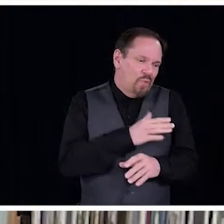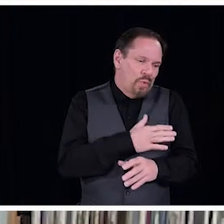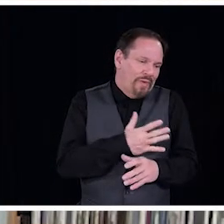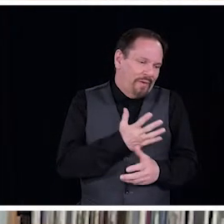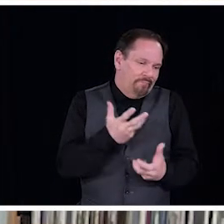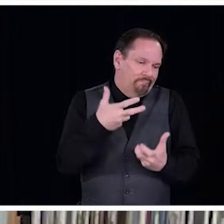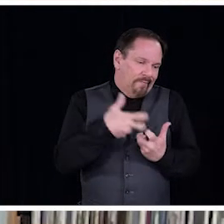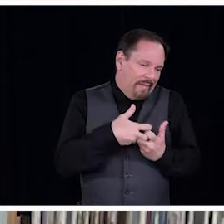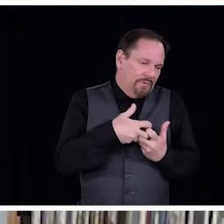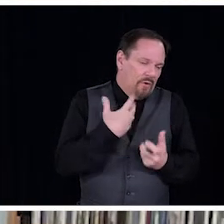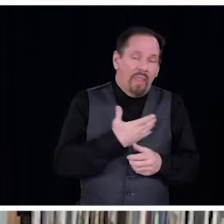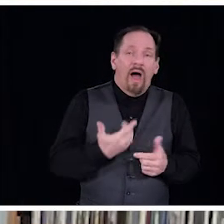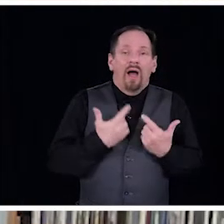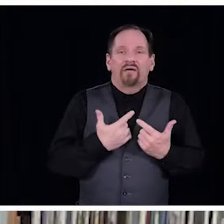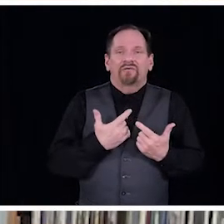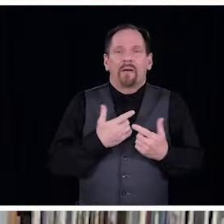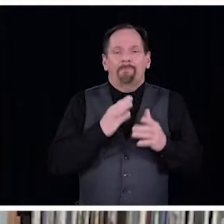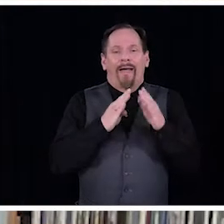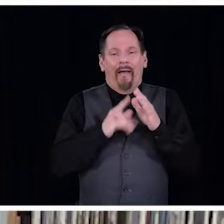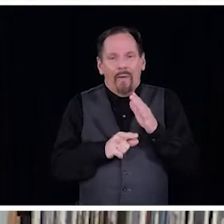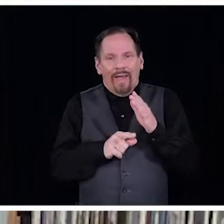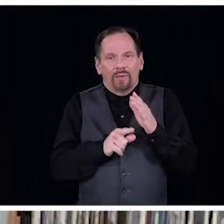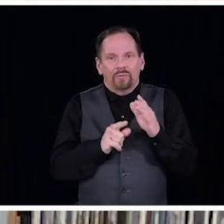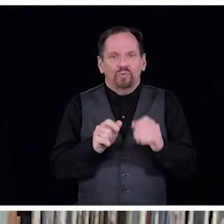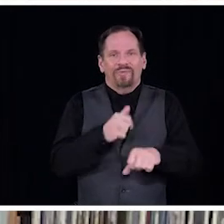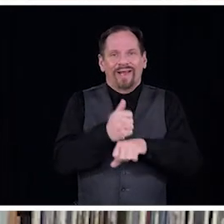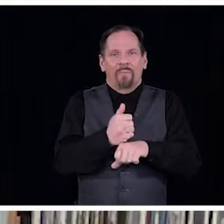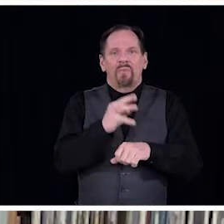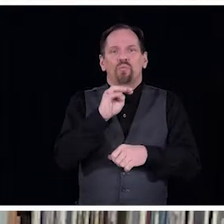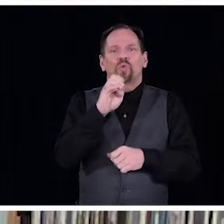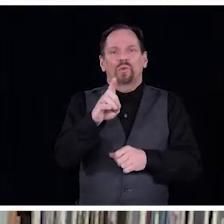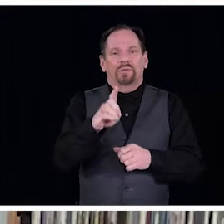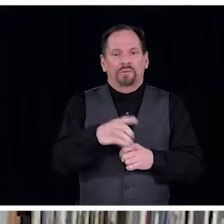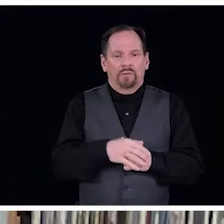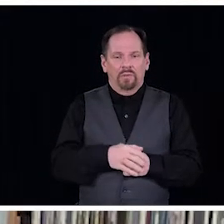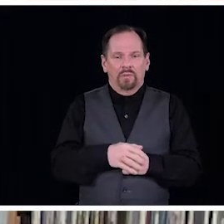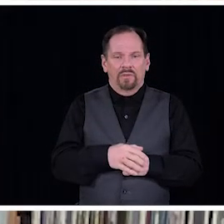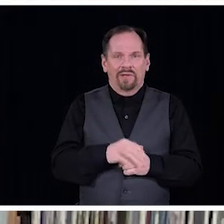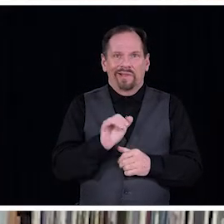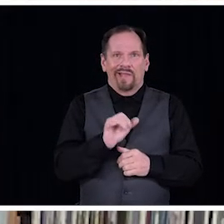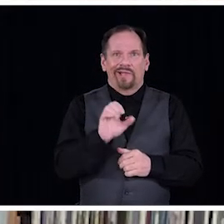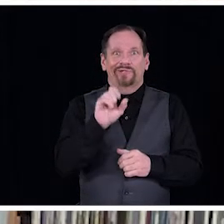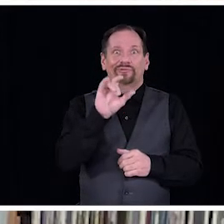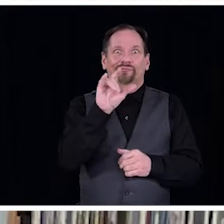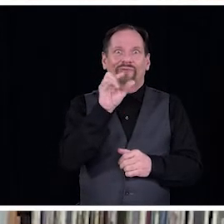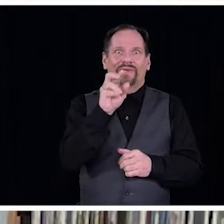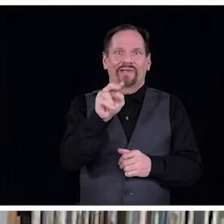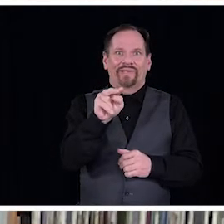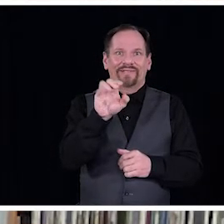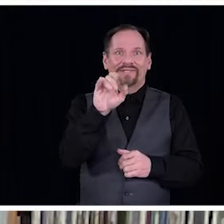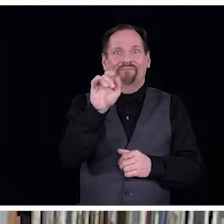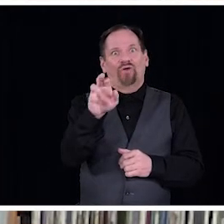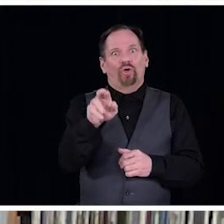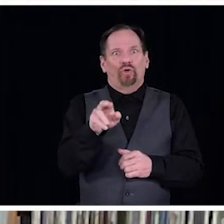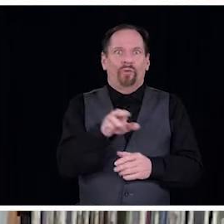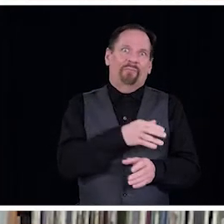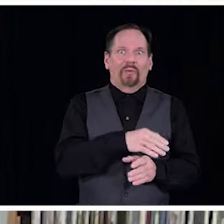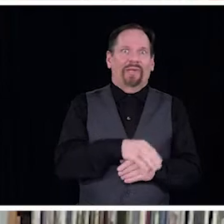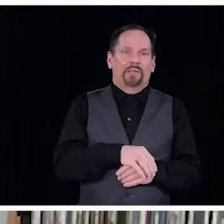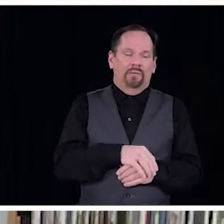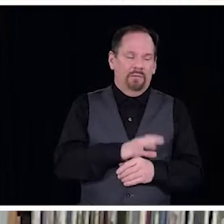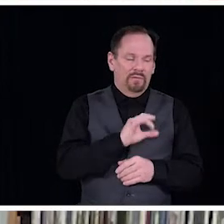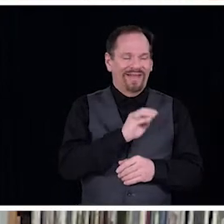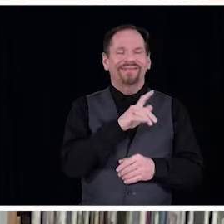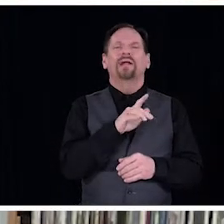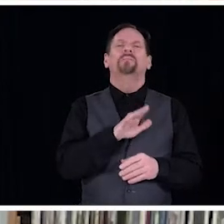a background intended to set a certain mood, a screensaver, if you will. Classical music is especially